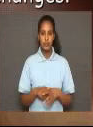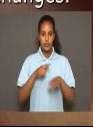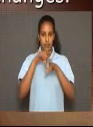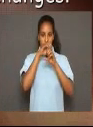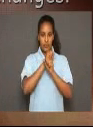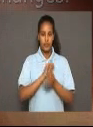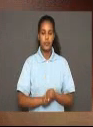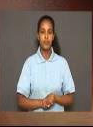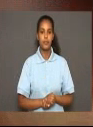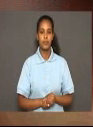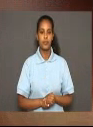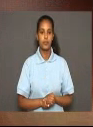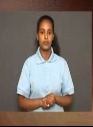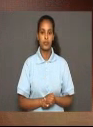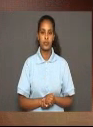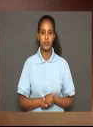Time's up!